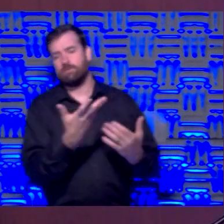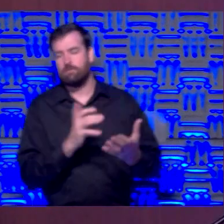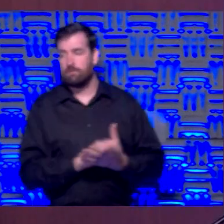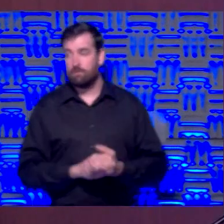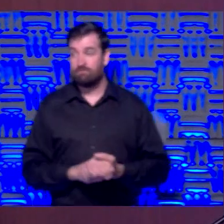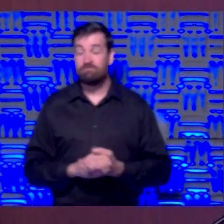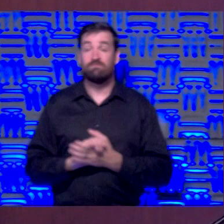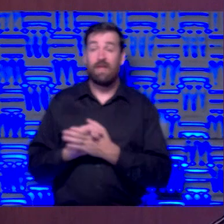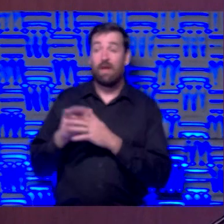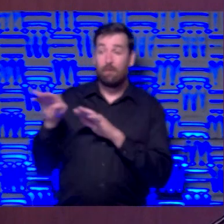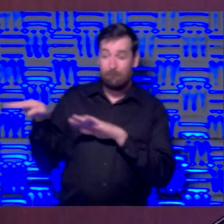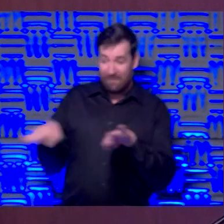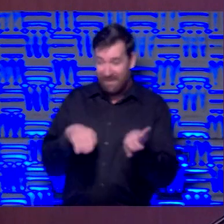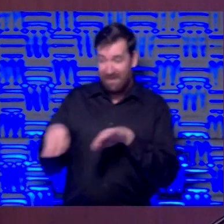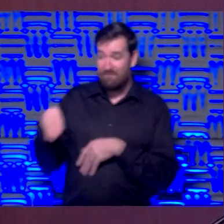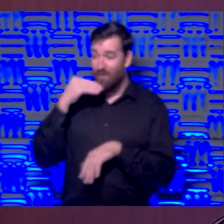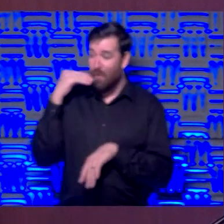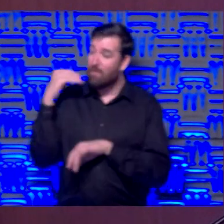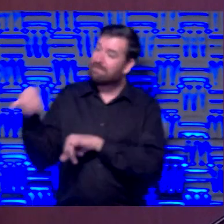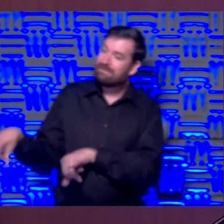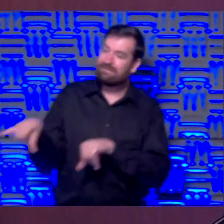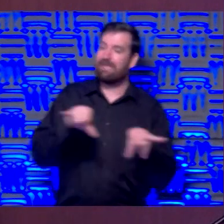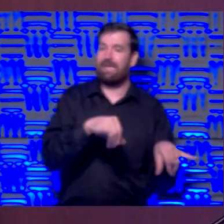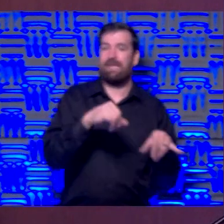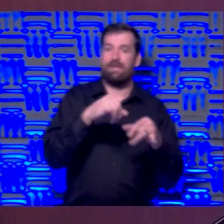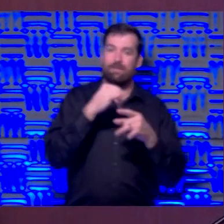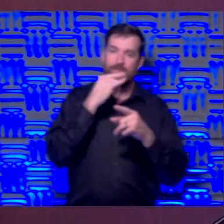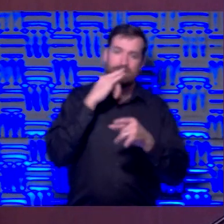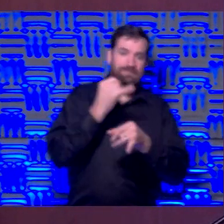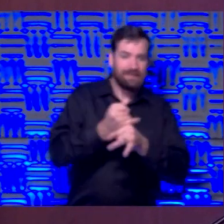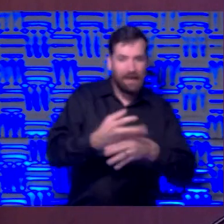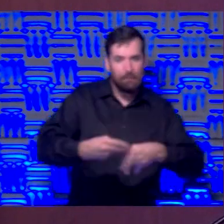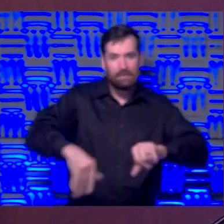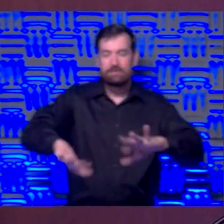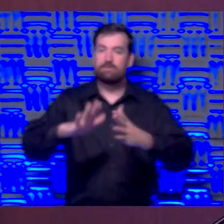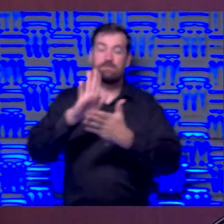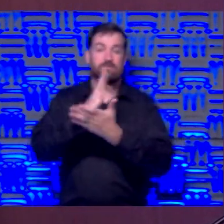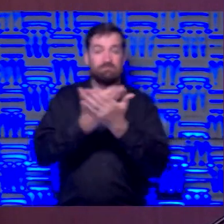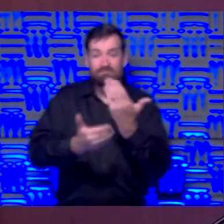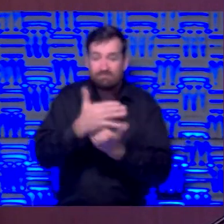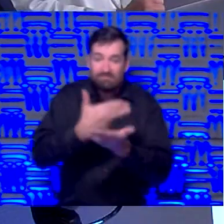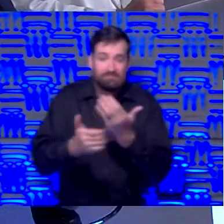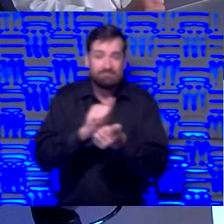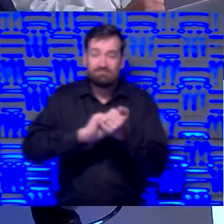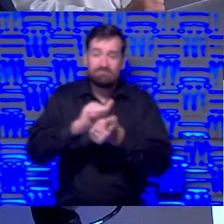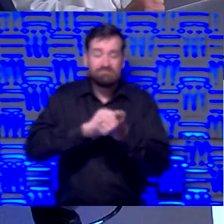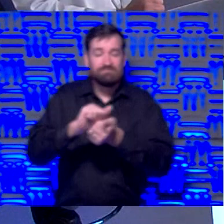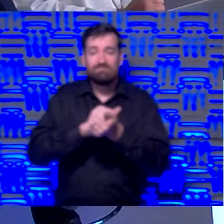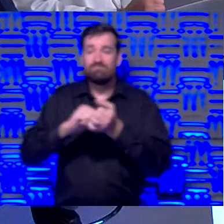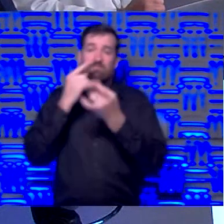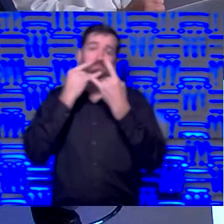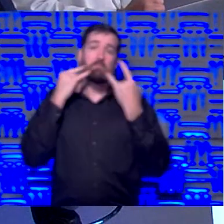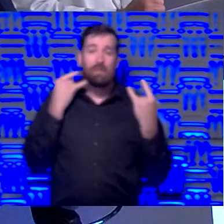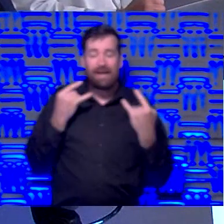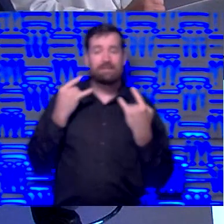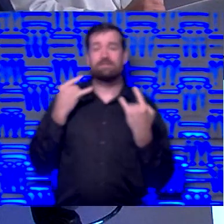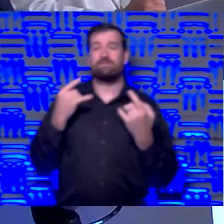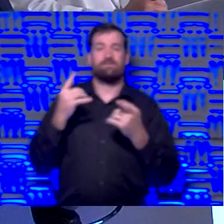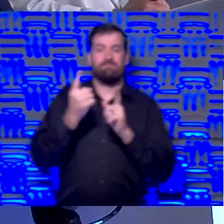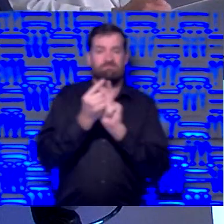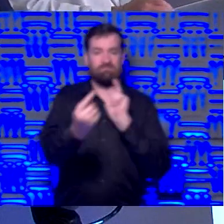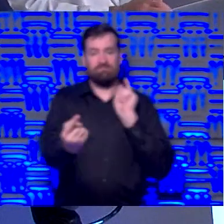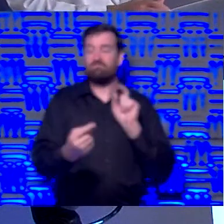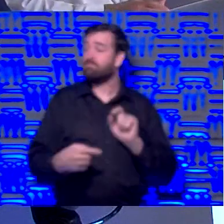to behave at home as they do on campus, which is wear your mask, socially distance, and wash your hands. And you can't stop them going. They're going to Right. free travel And- because they're